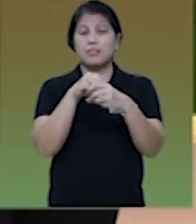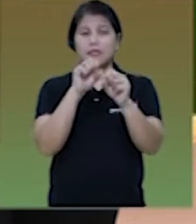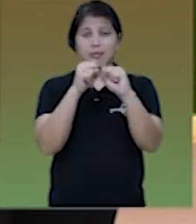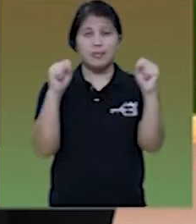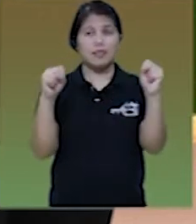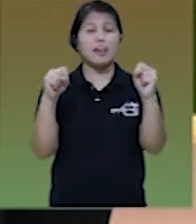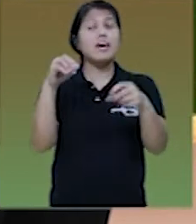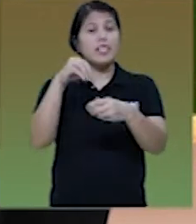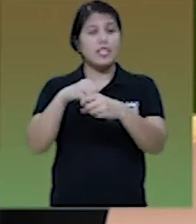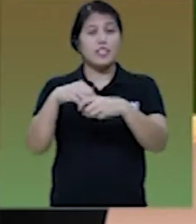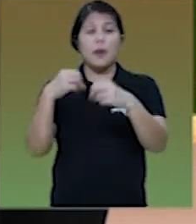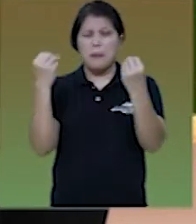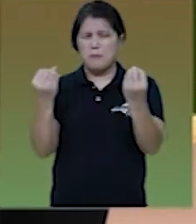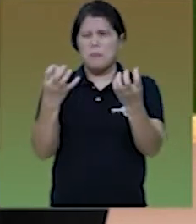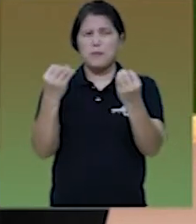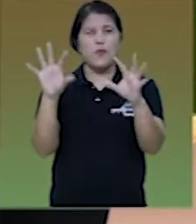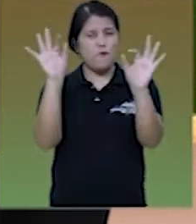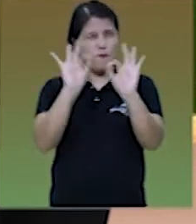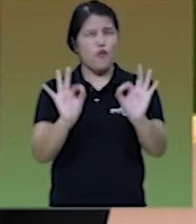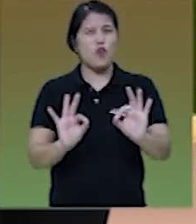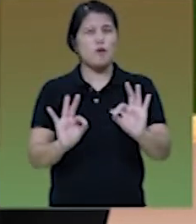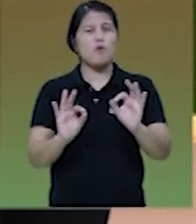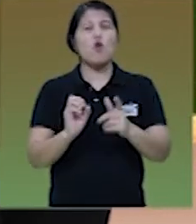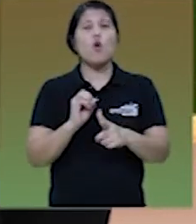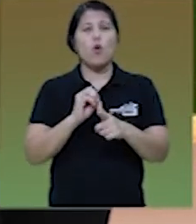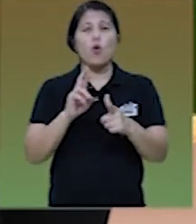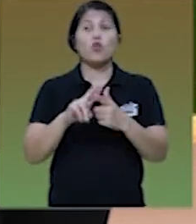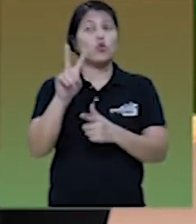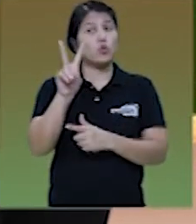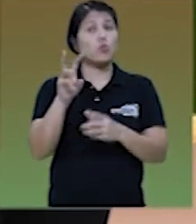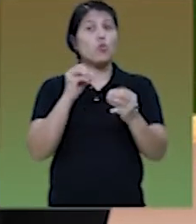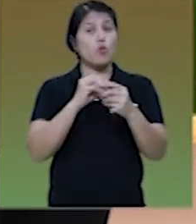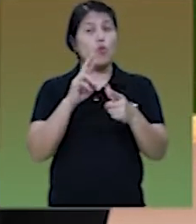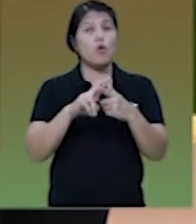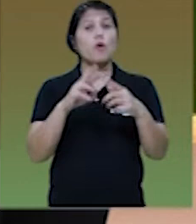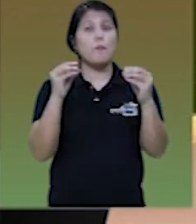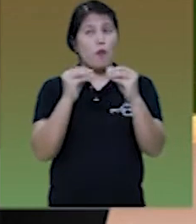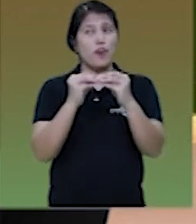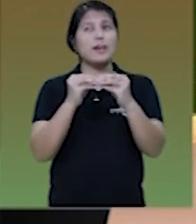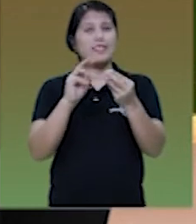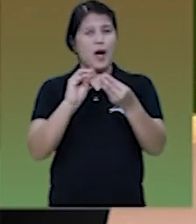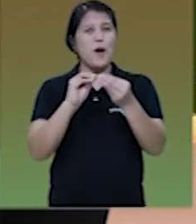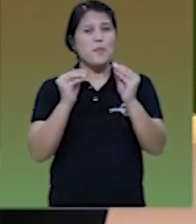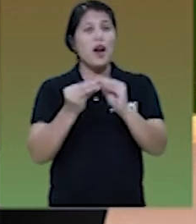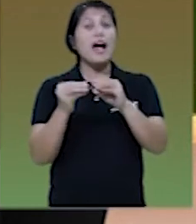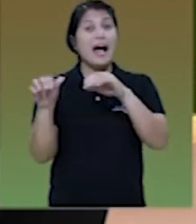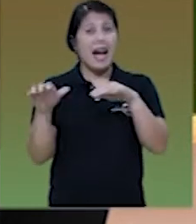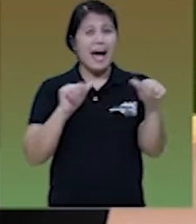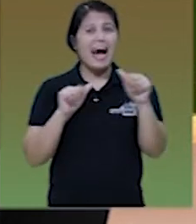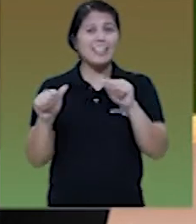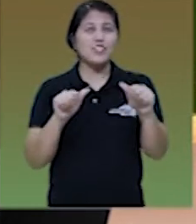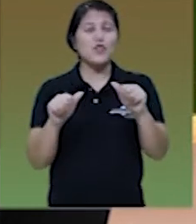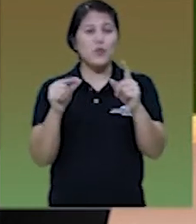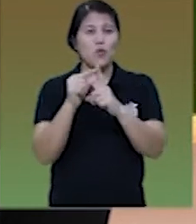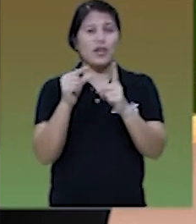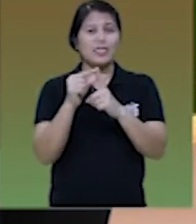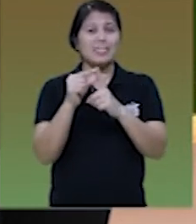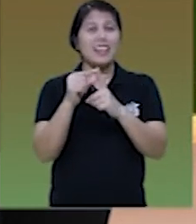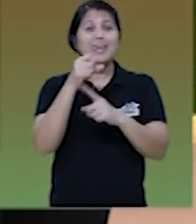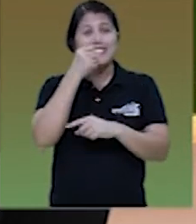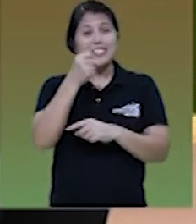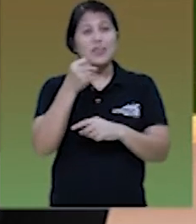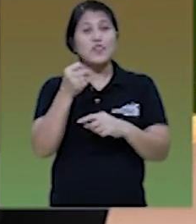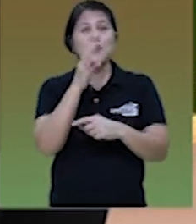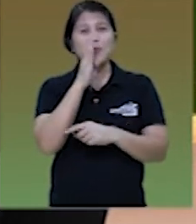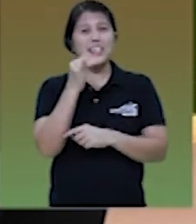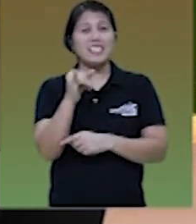sentence is in plural form or two or more in number, and when the action word or the